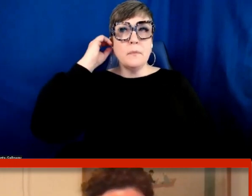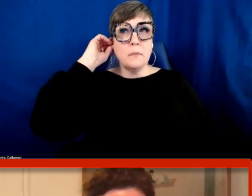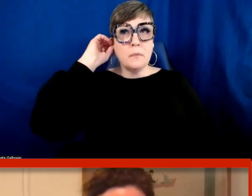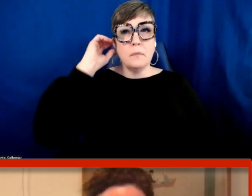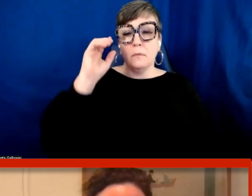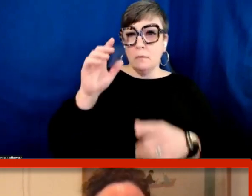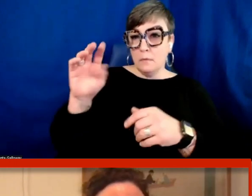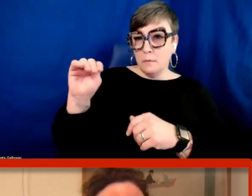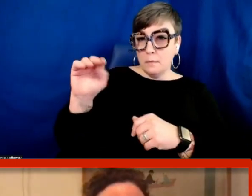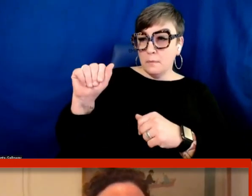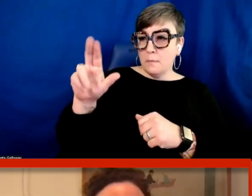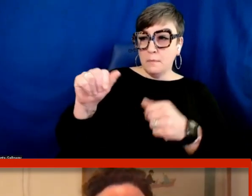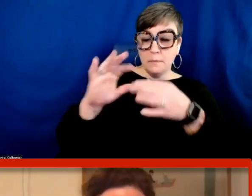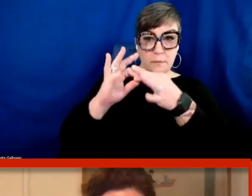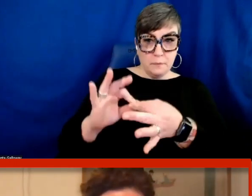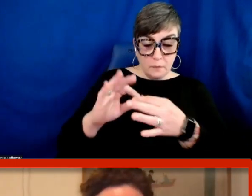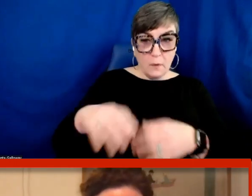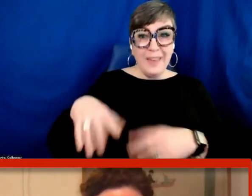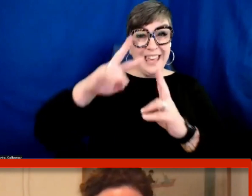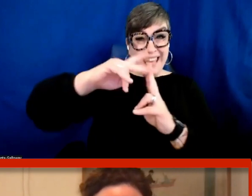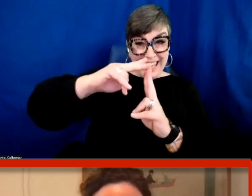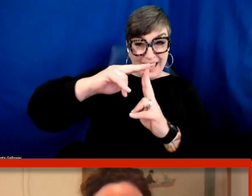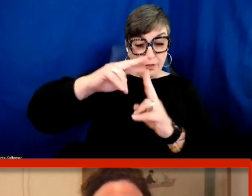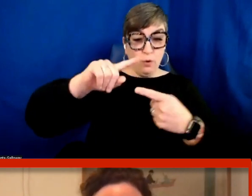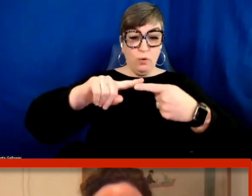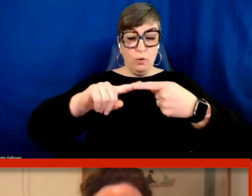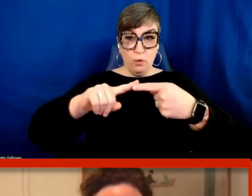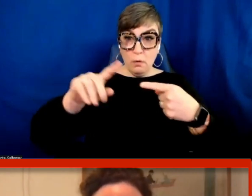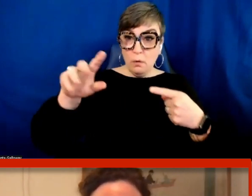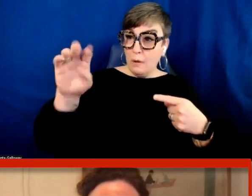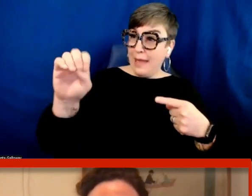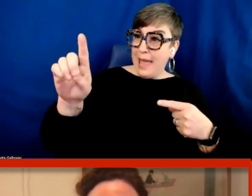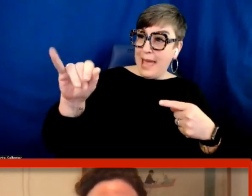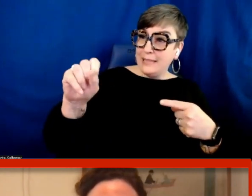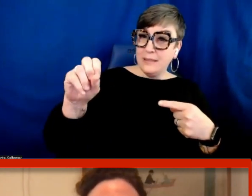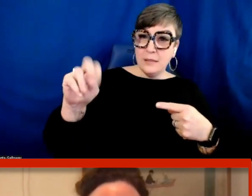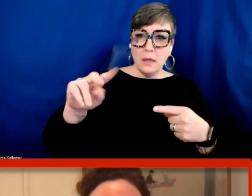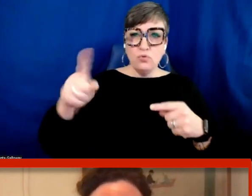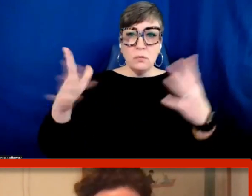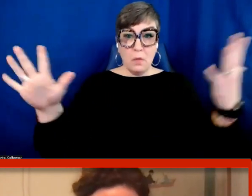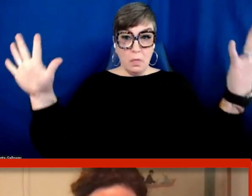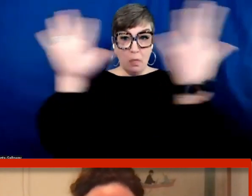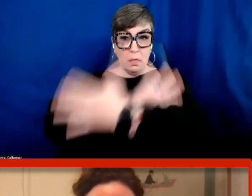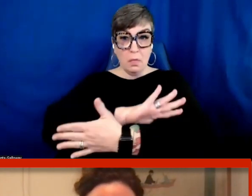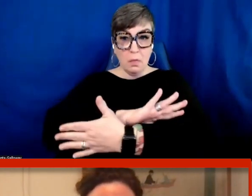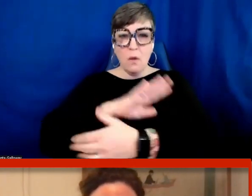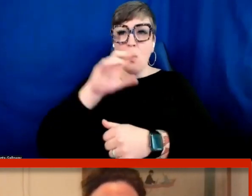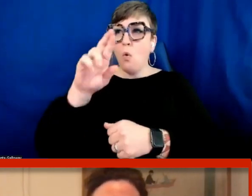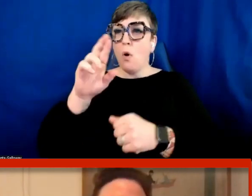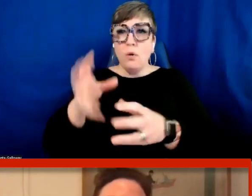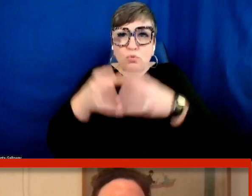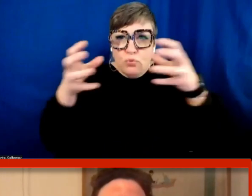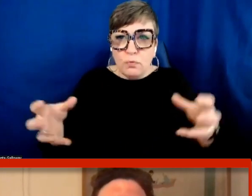obfuscation or mythologization. There's too much information that is incorrect about